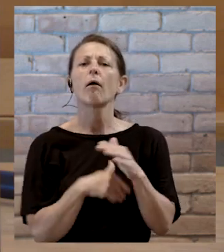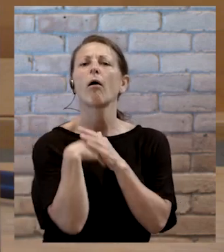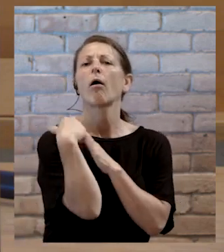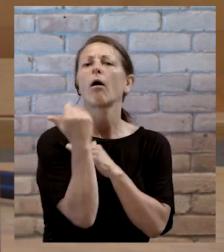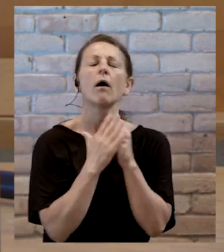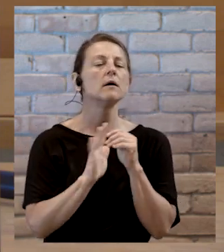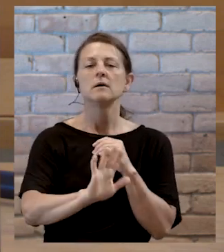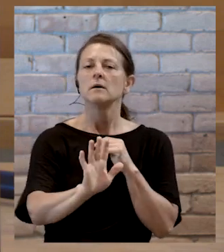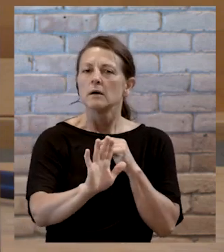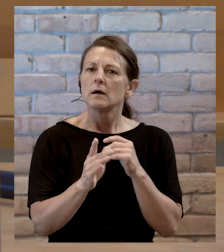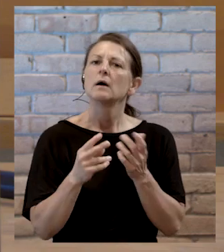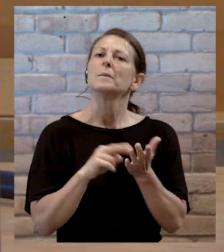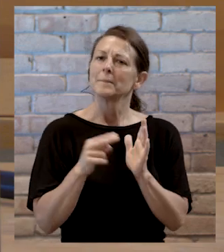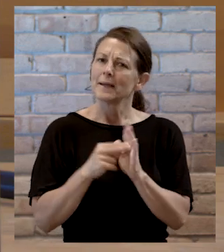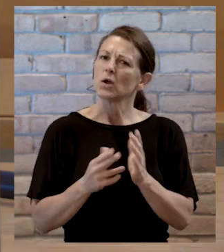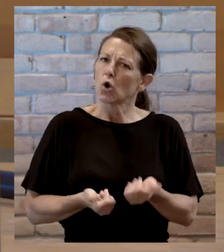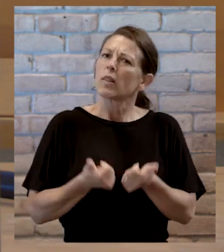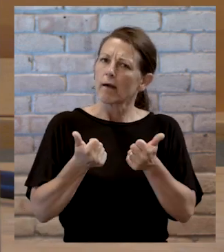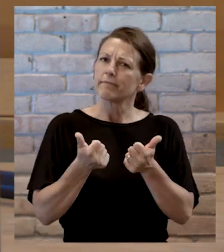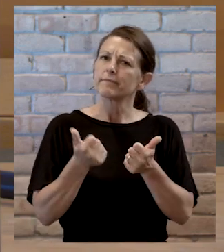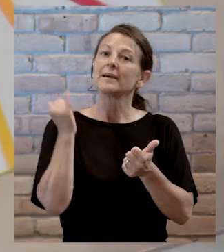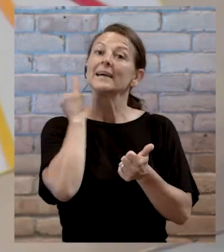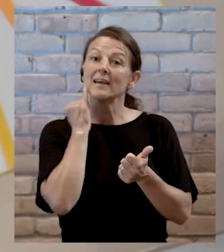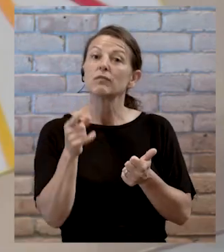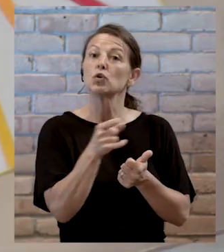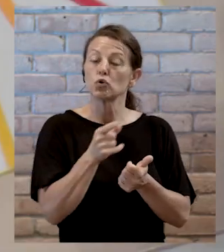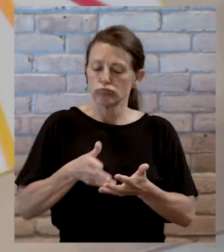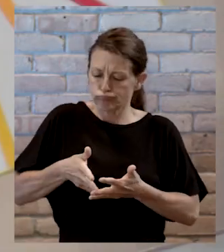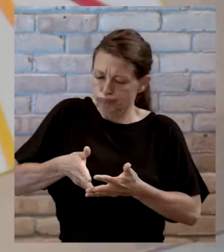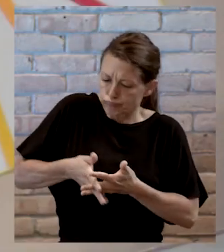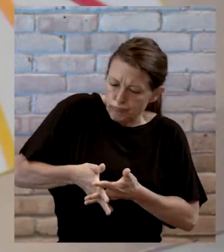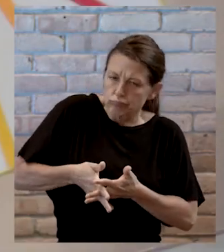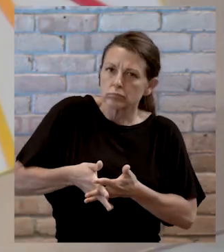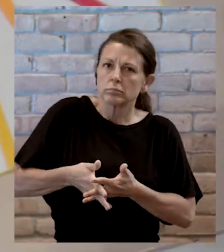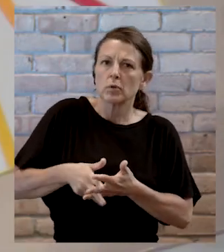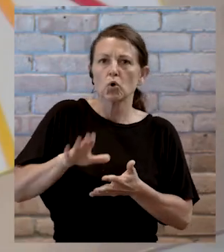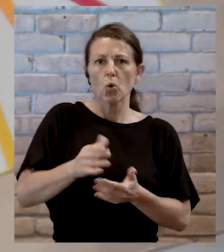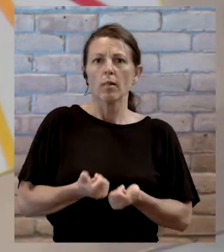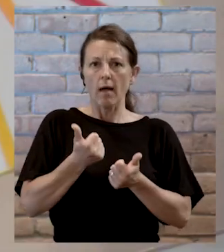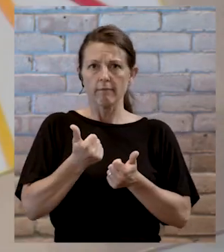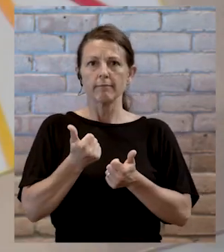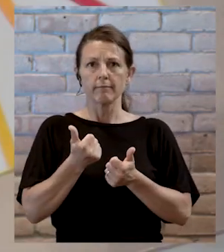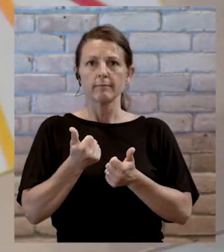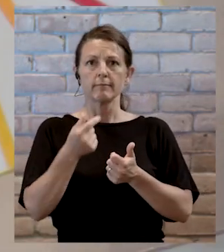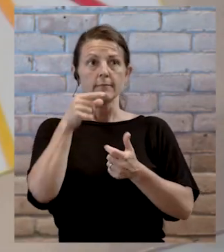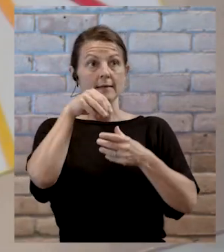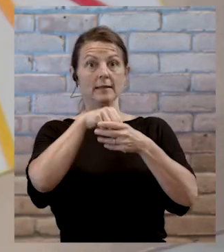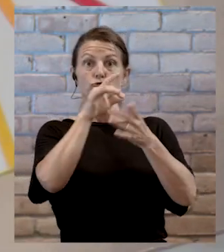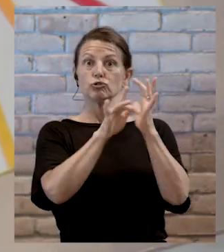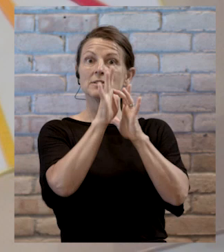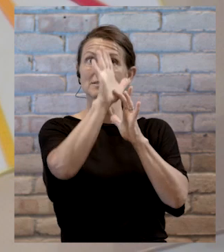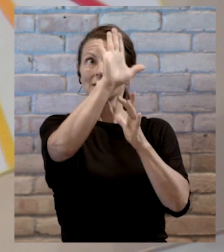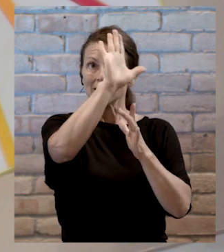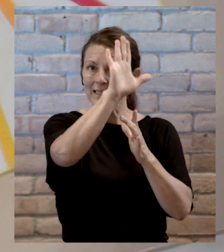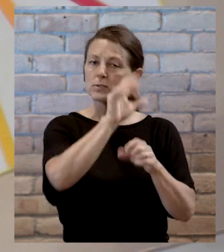when it's rooted in Jesus and what he has done for us.